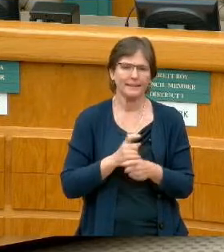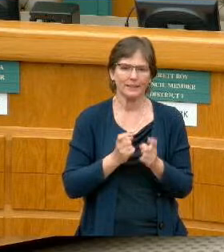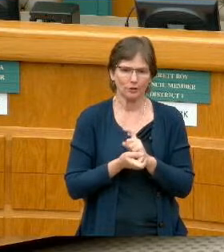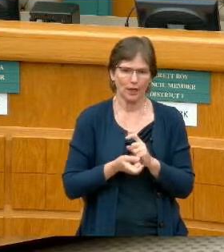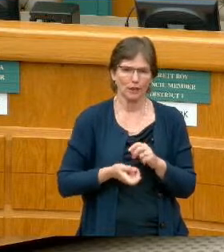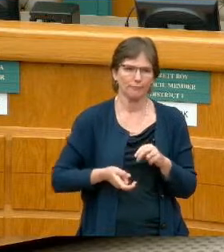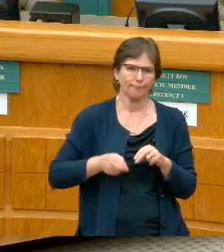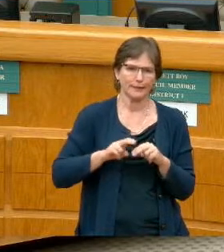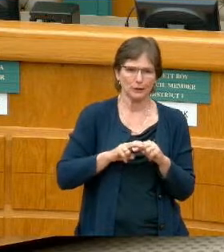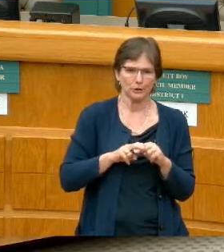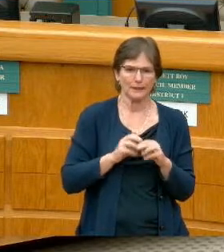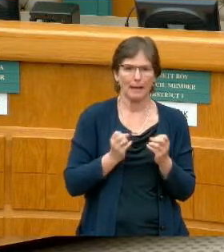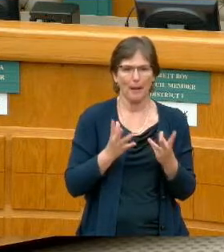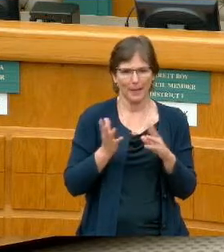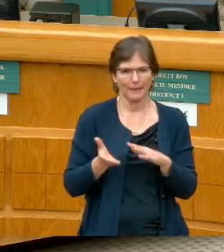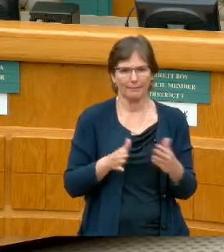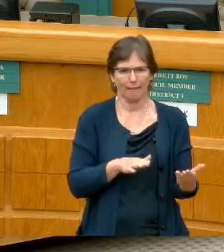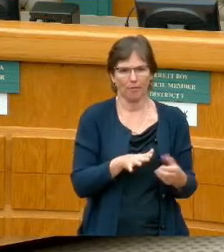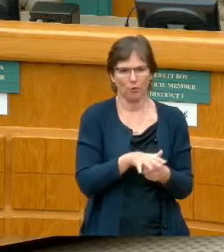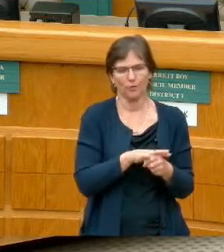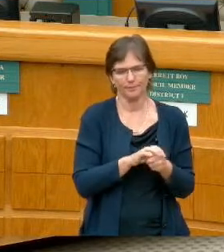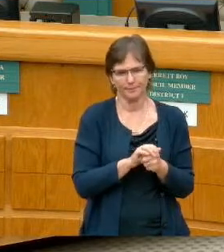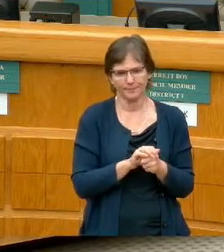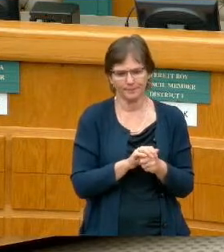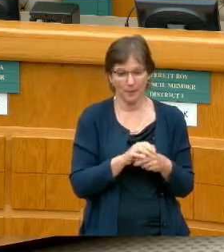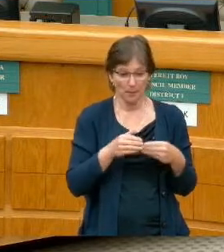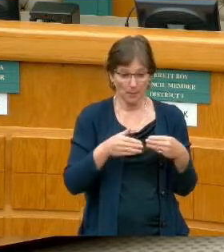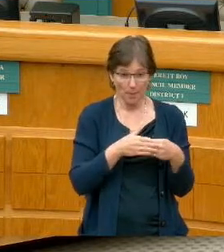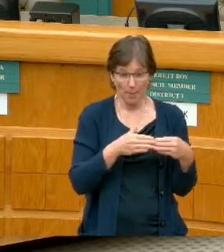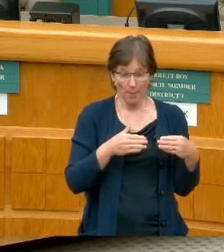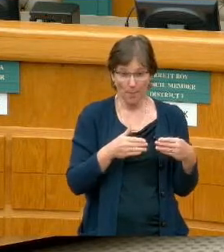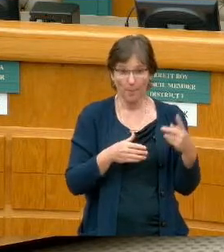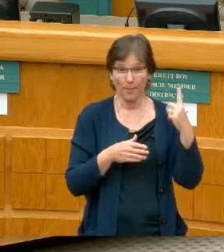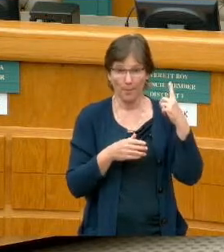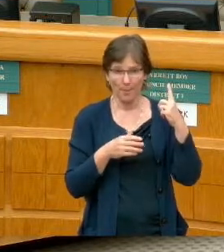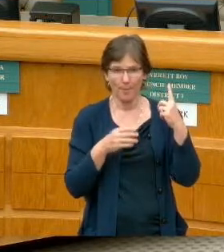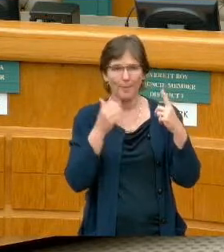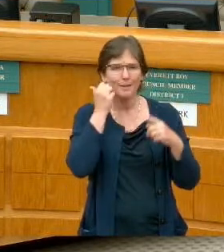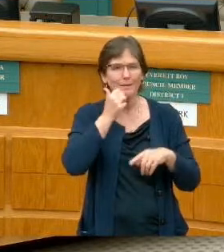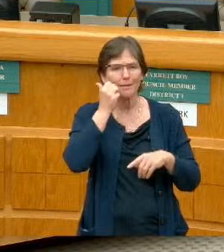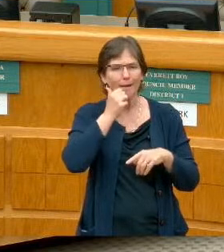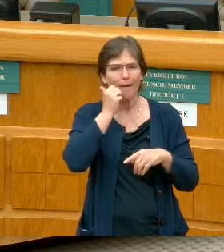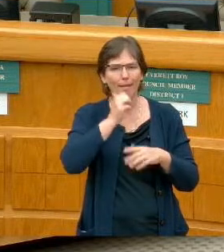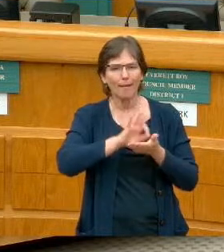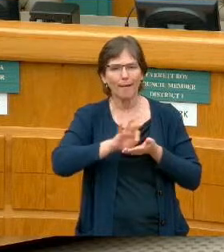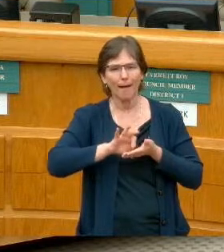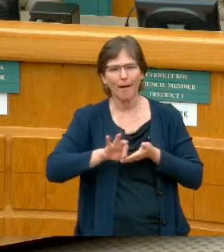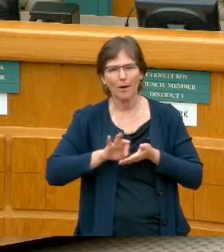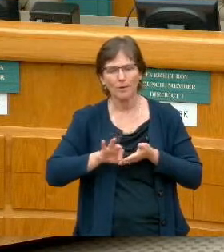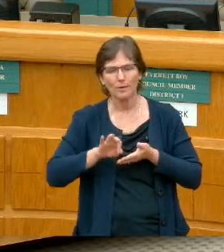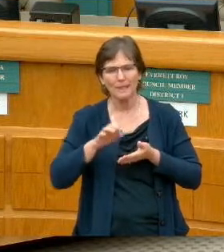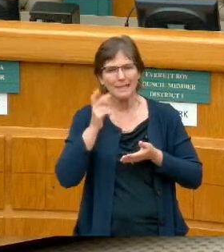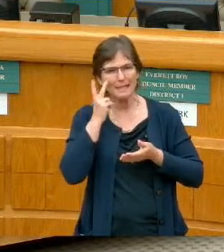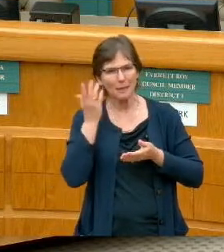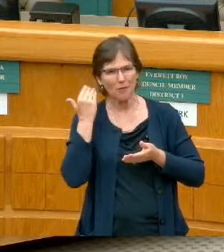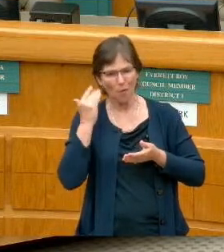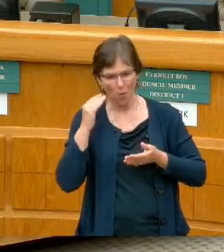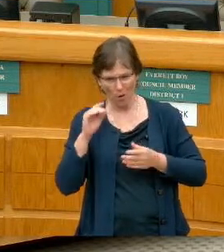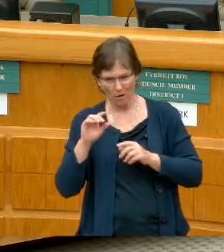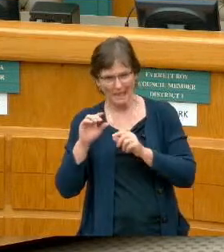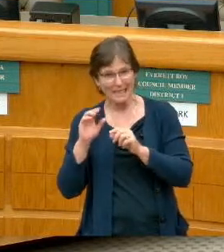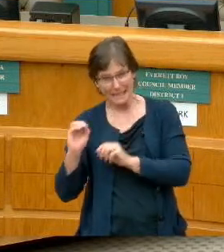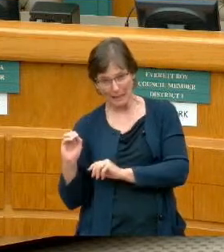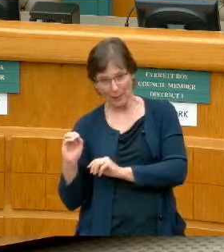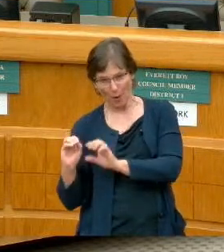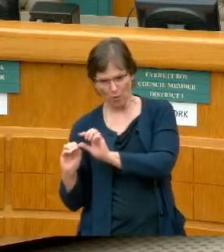final slide shows the daily count, and again, you've seen that trend where we were closer to the bottom, to zeros